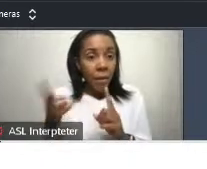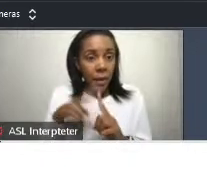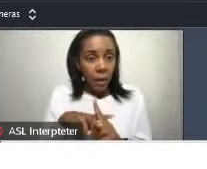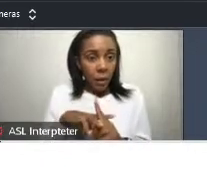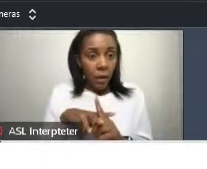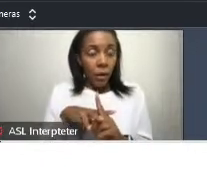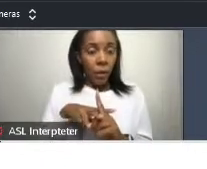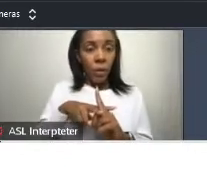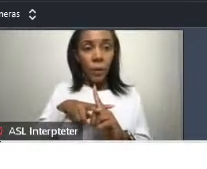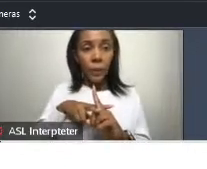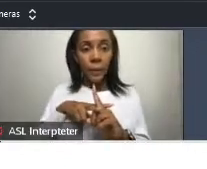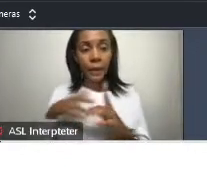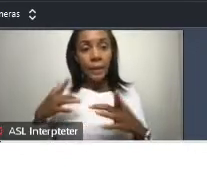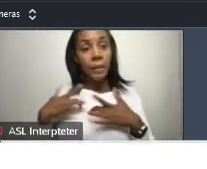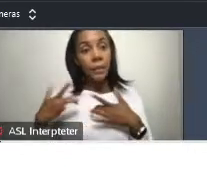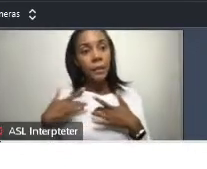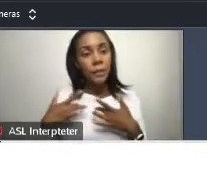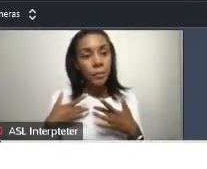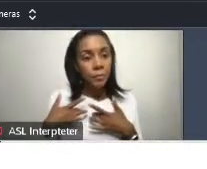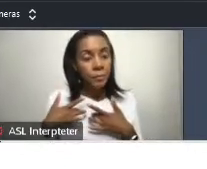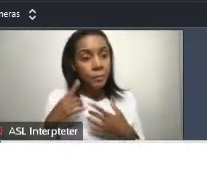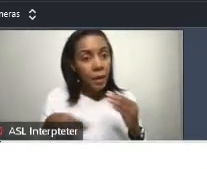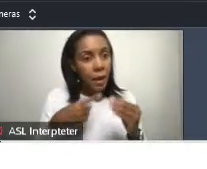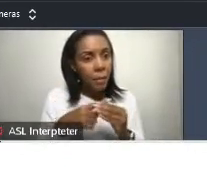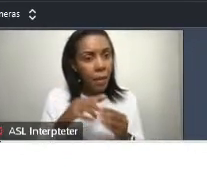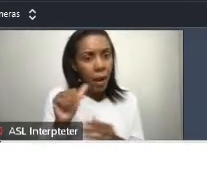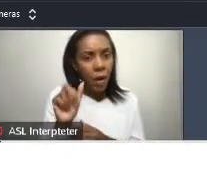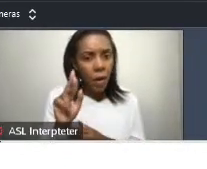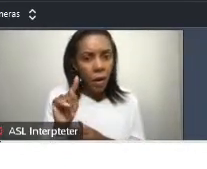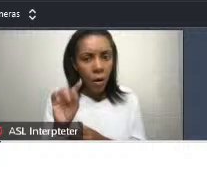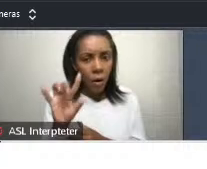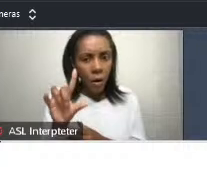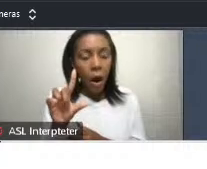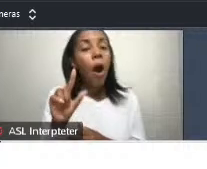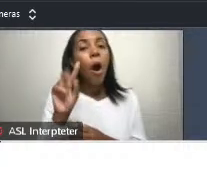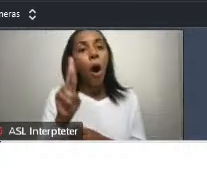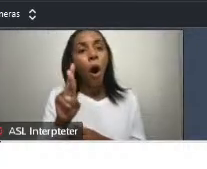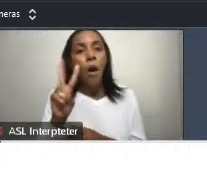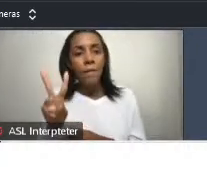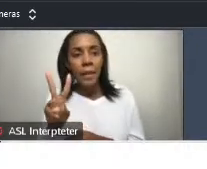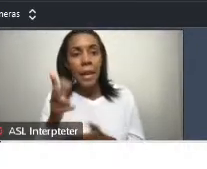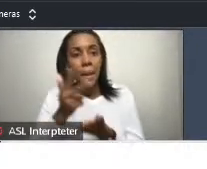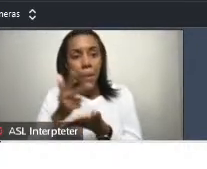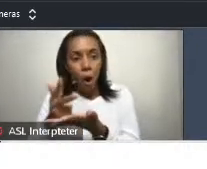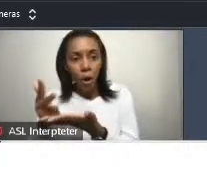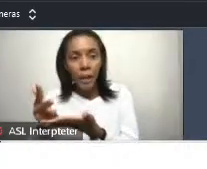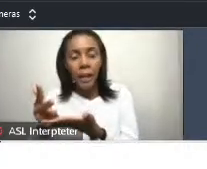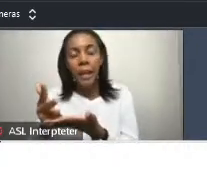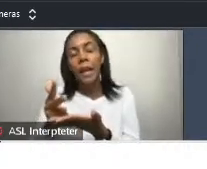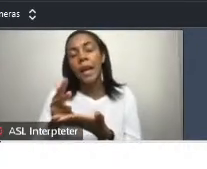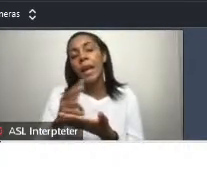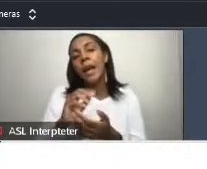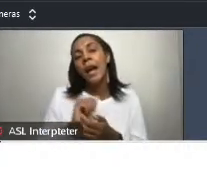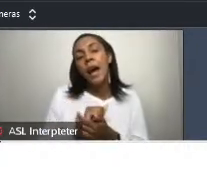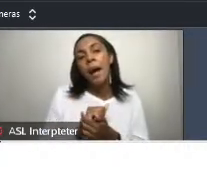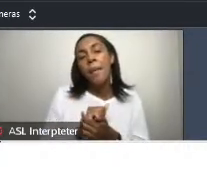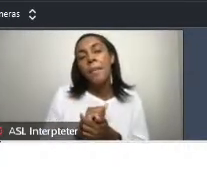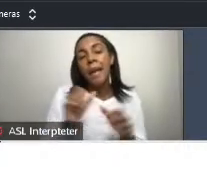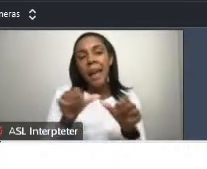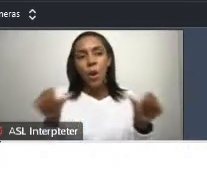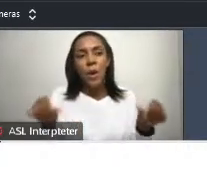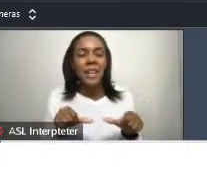application. There was concern about RV parking and areas of recreation and